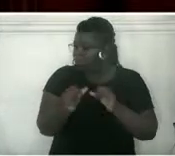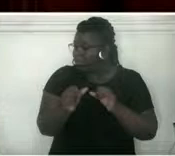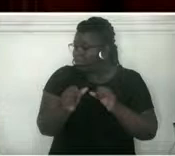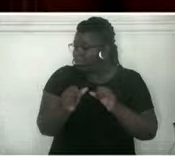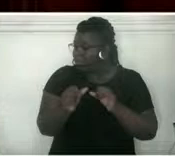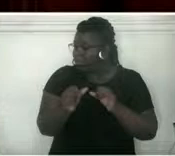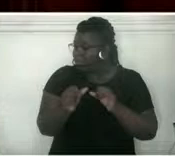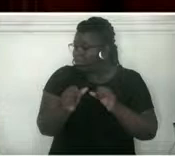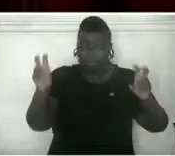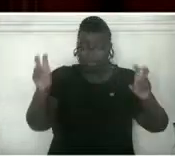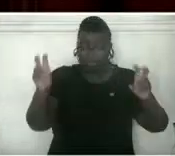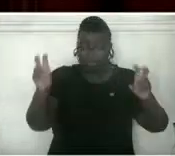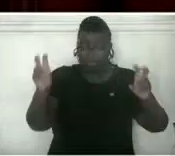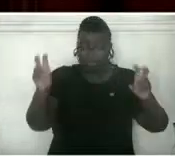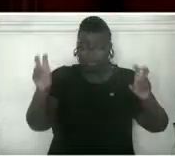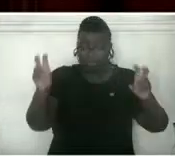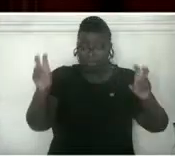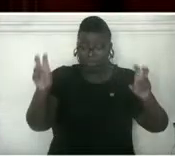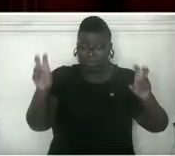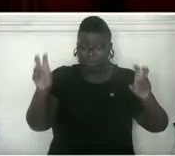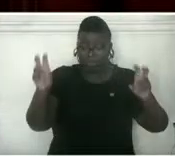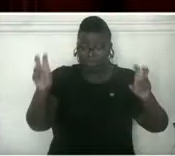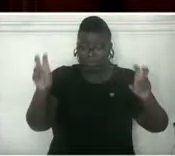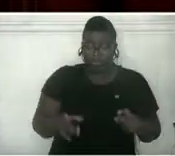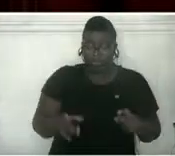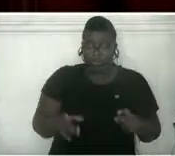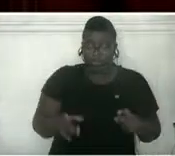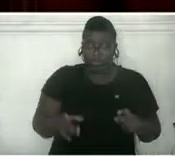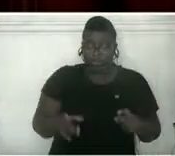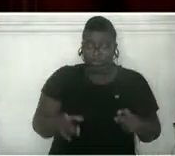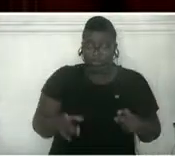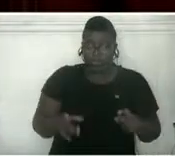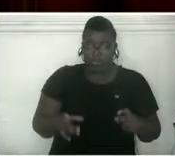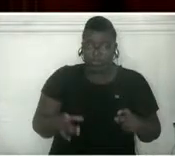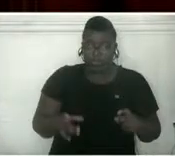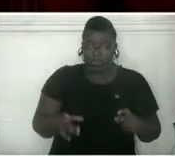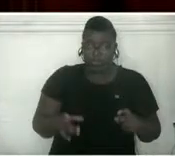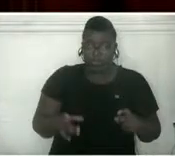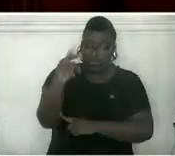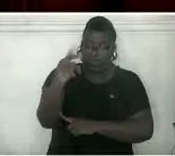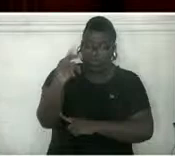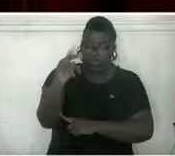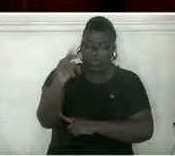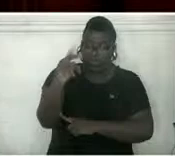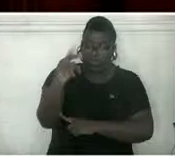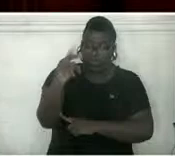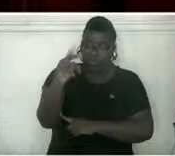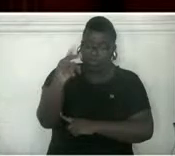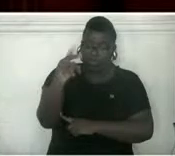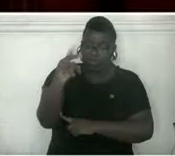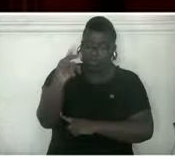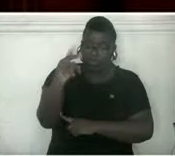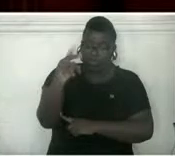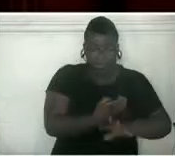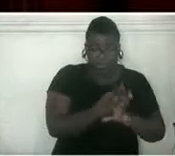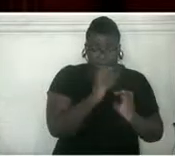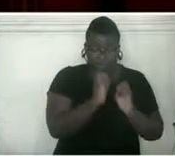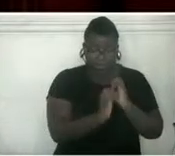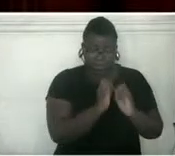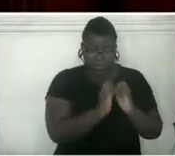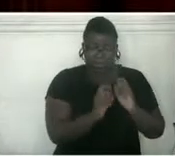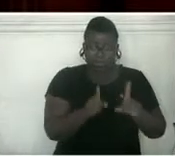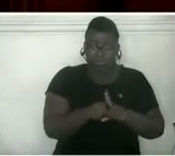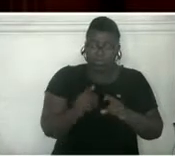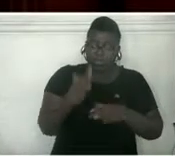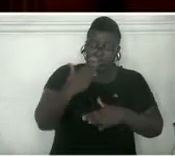this state of the province is quickening the tempo to economic recovery and job